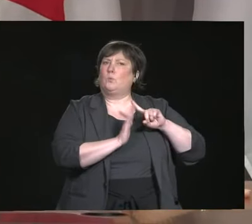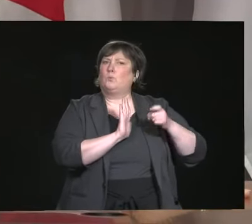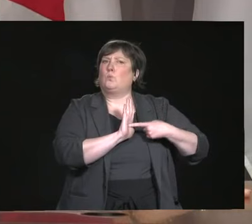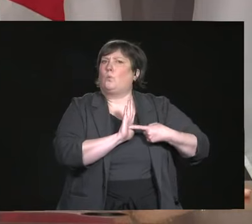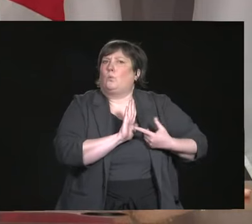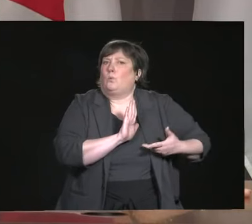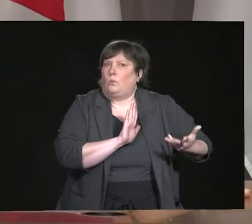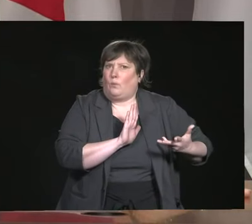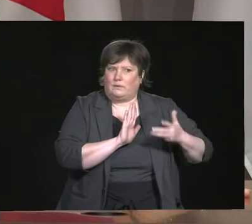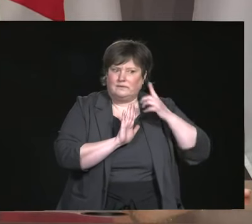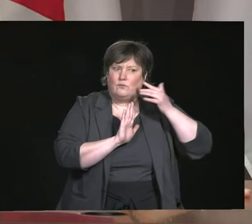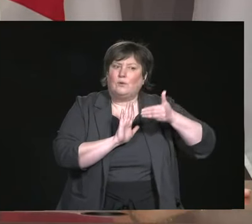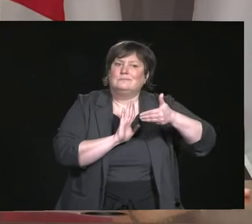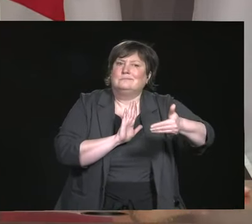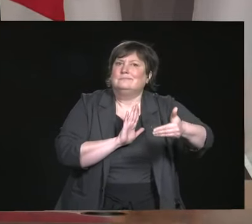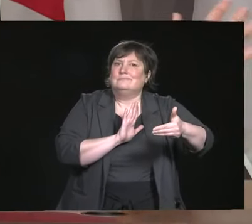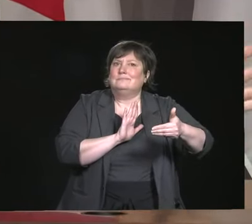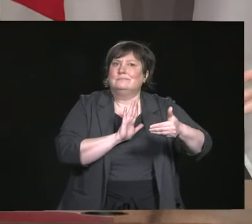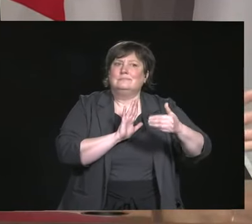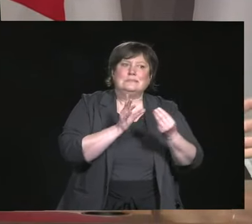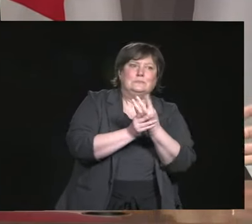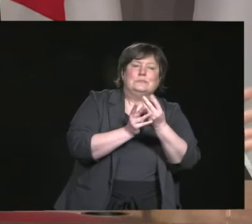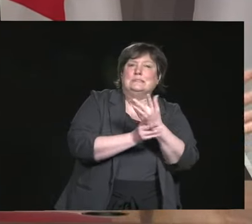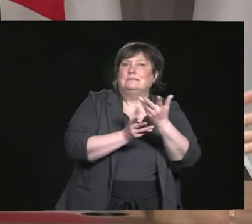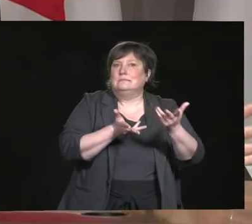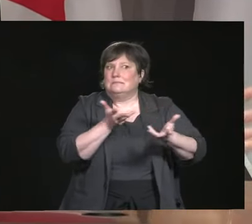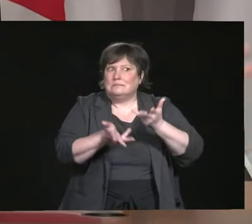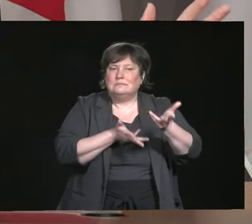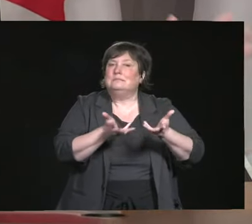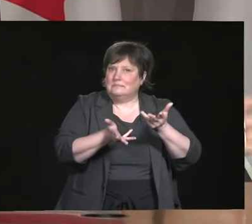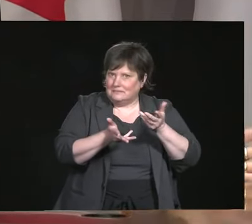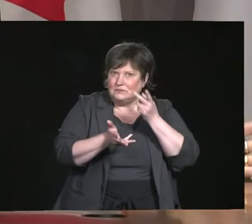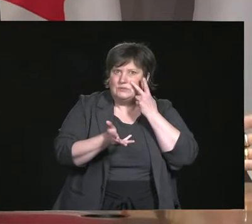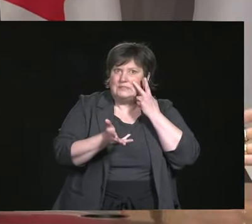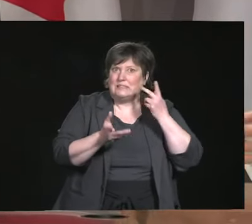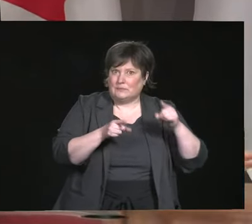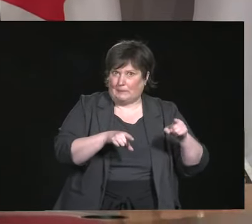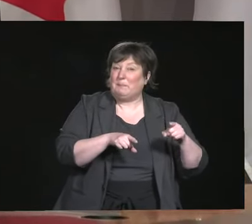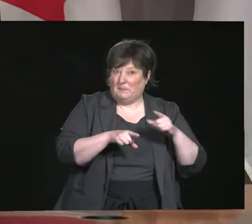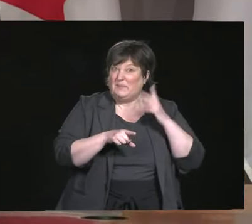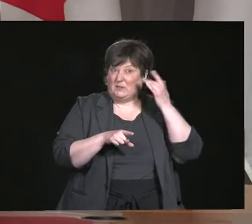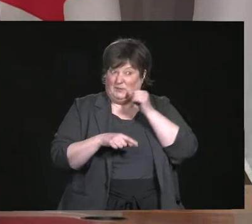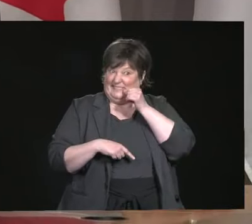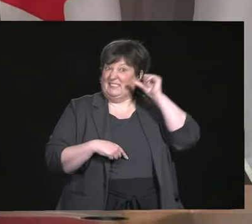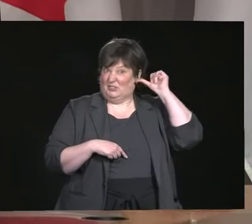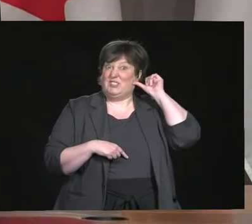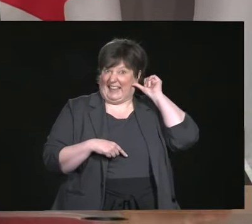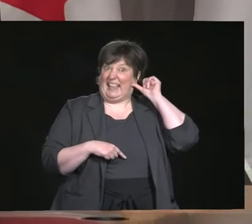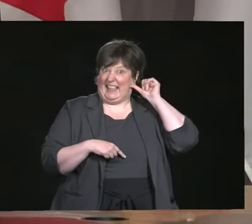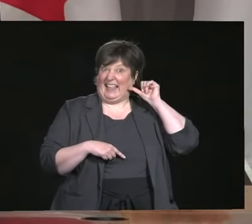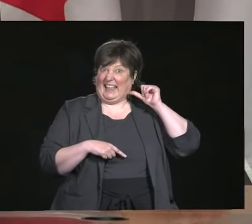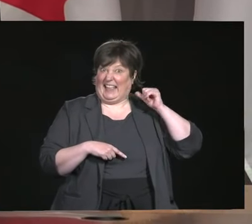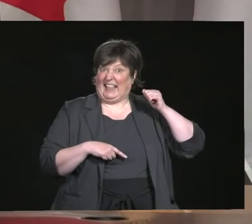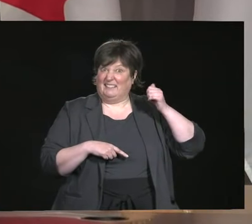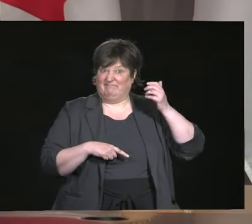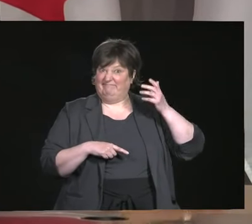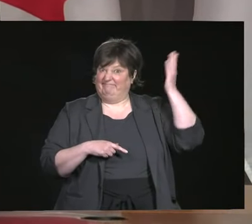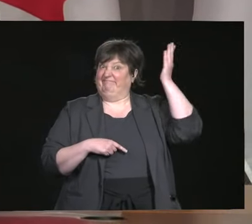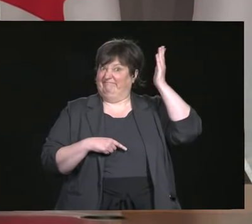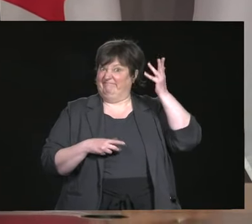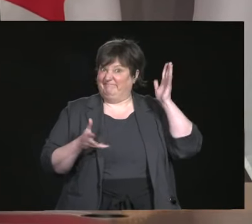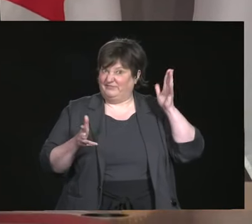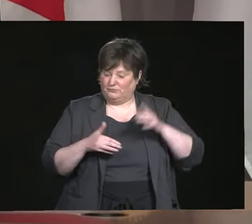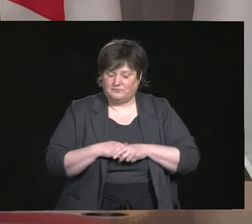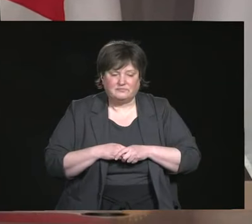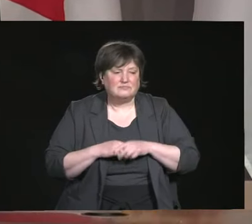year to defend and support Canadians, and that's why we heard from them yesterday. When it comes to Indigenous communities